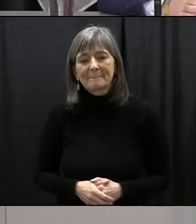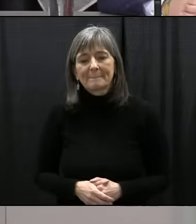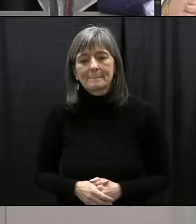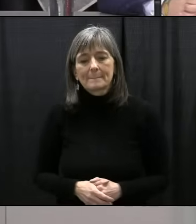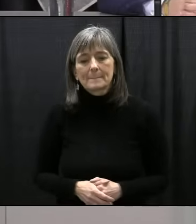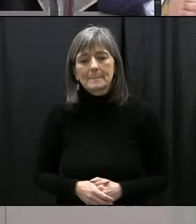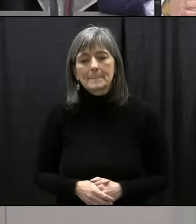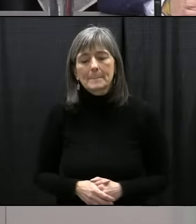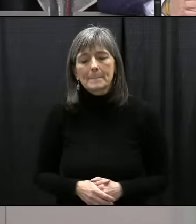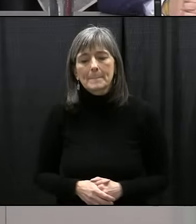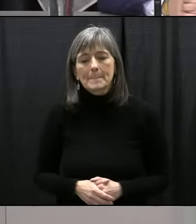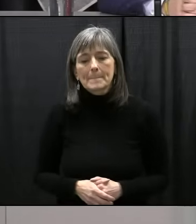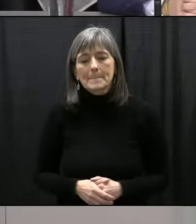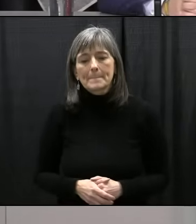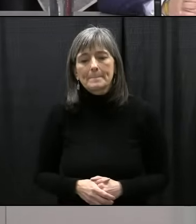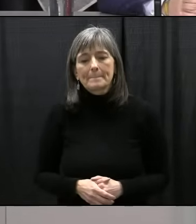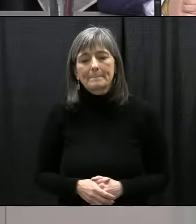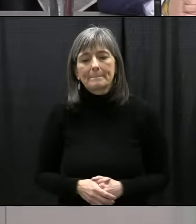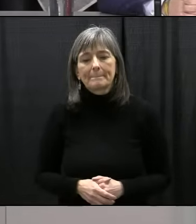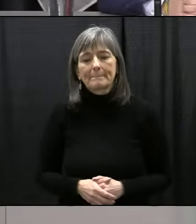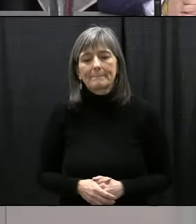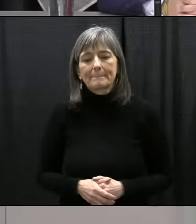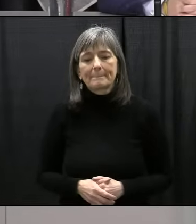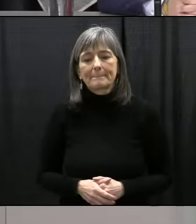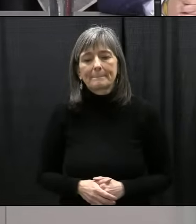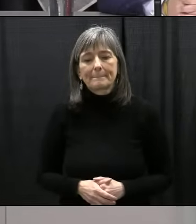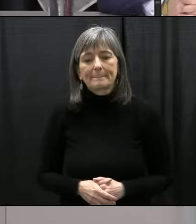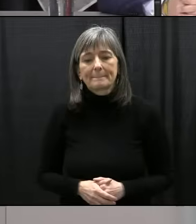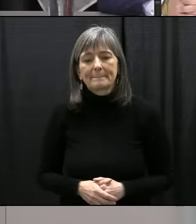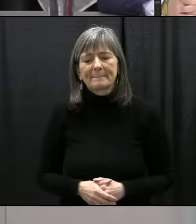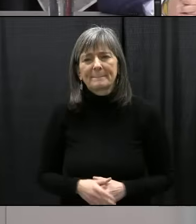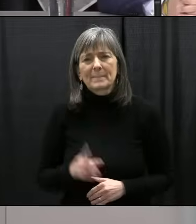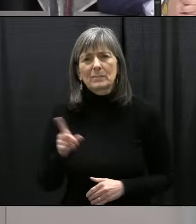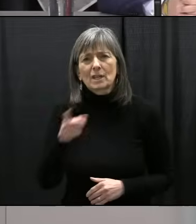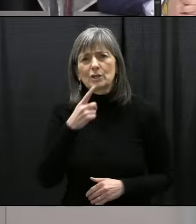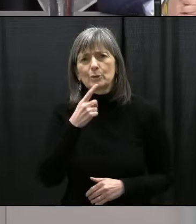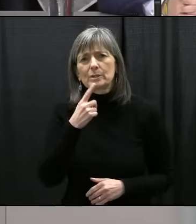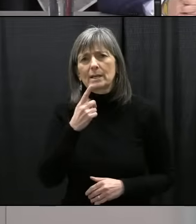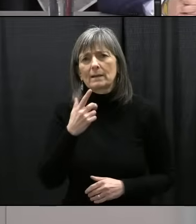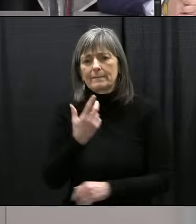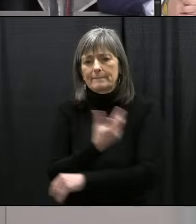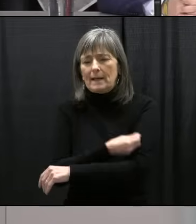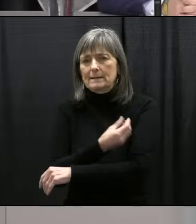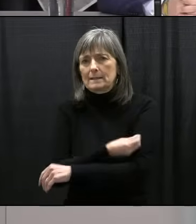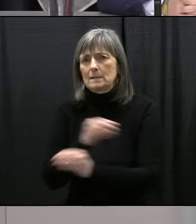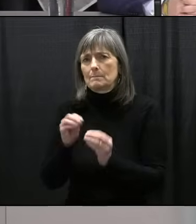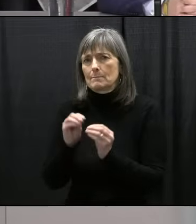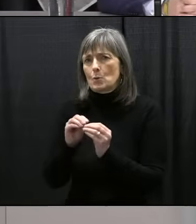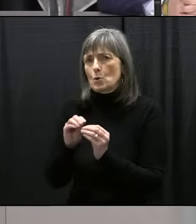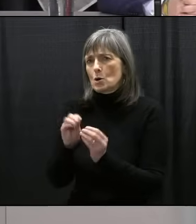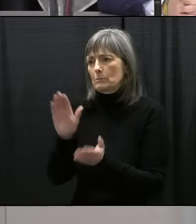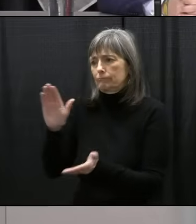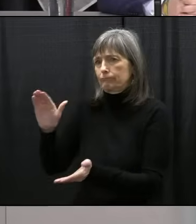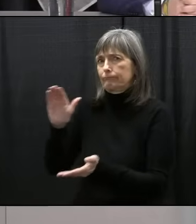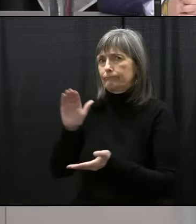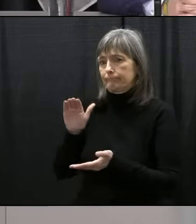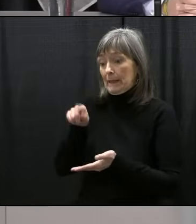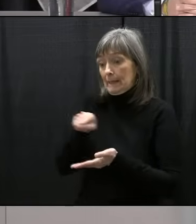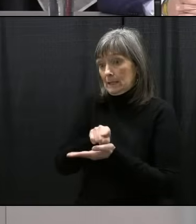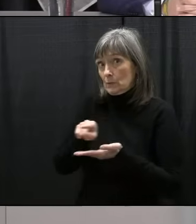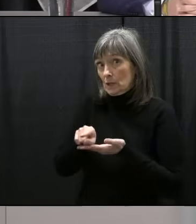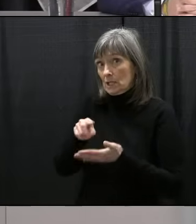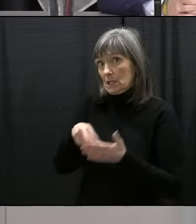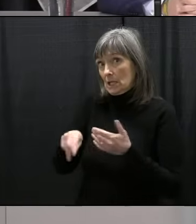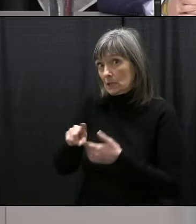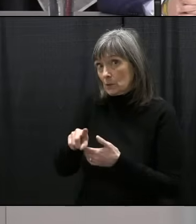You mentioned that there would be some vaccine arriving in the province this week or next, a large supply